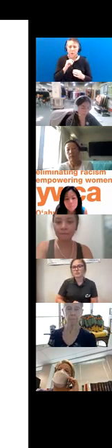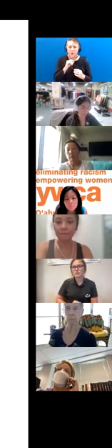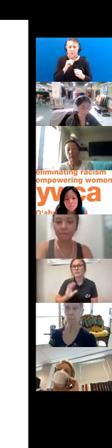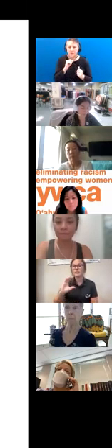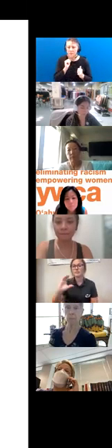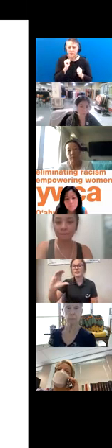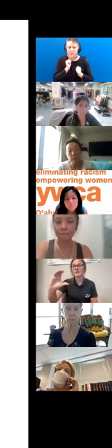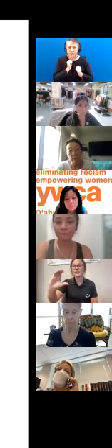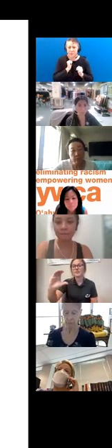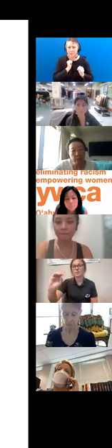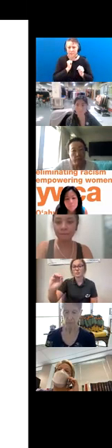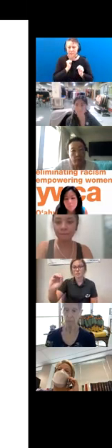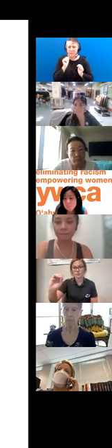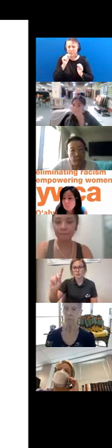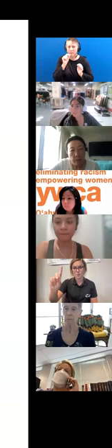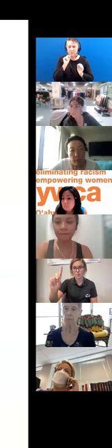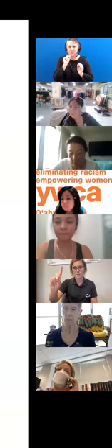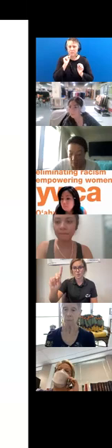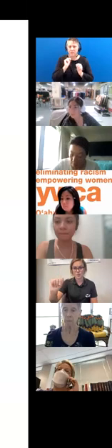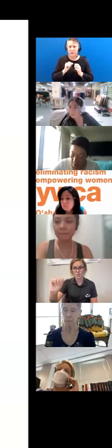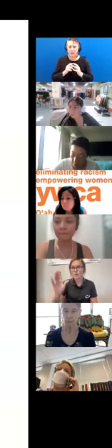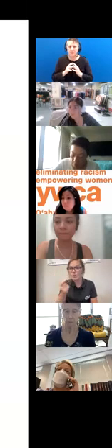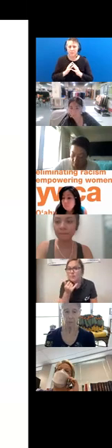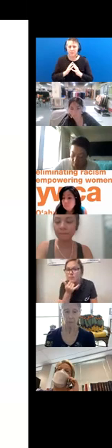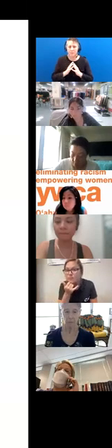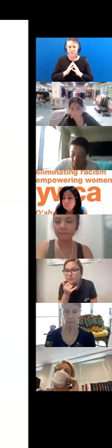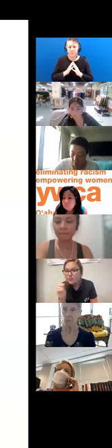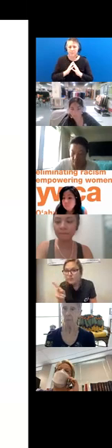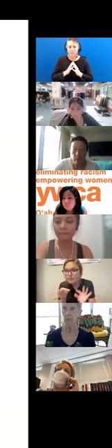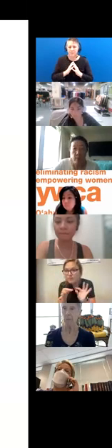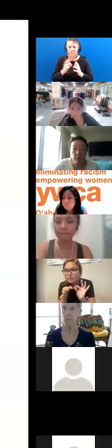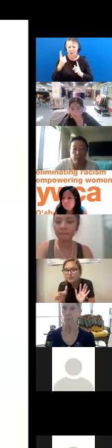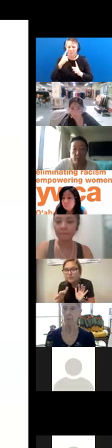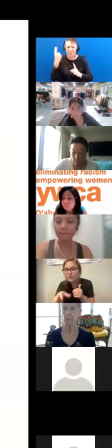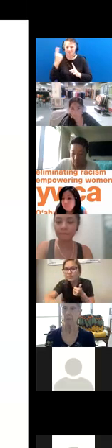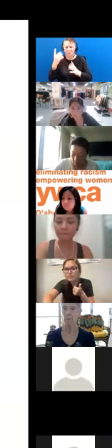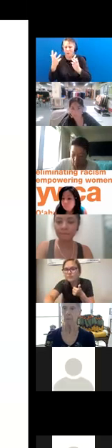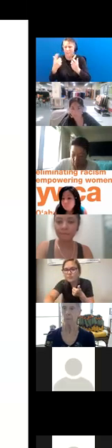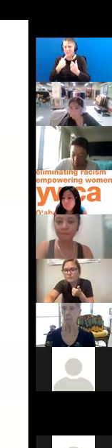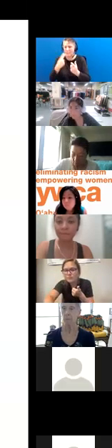And Coda, sorry, someone wanted to say something? Oh,